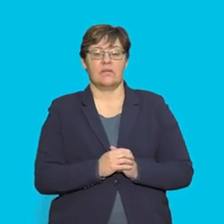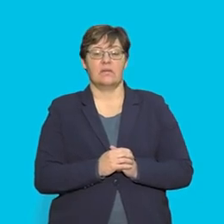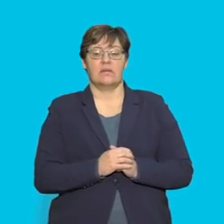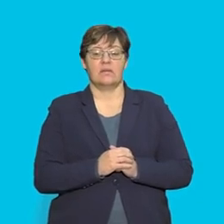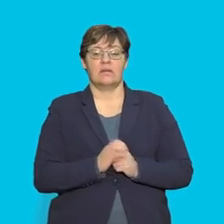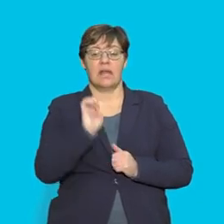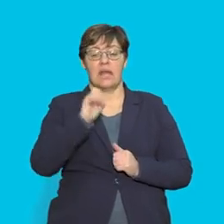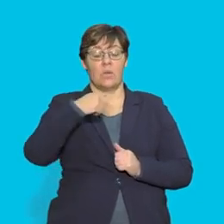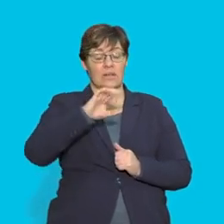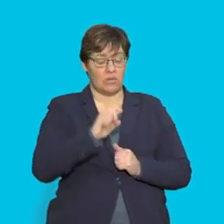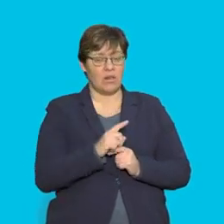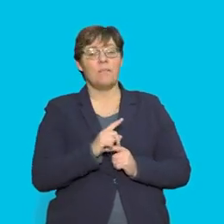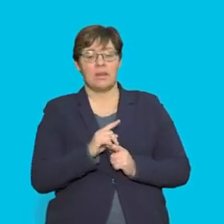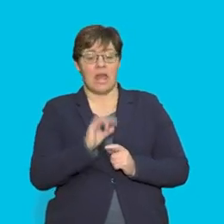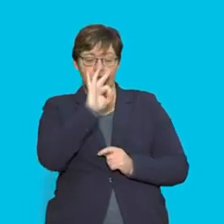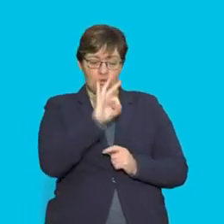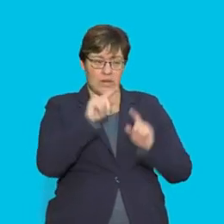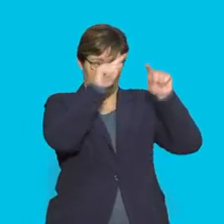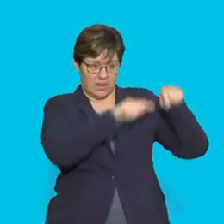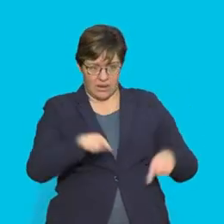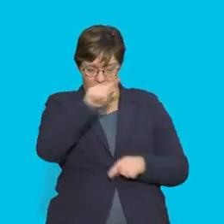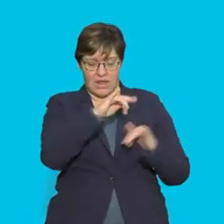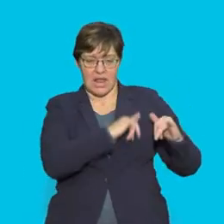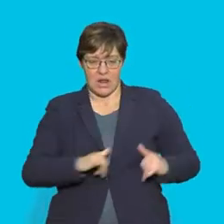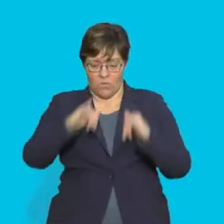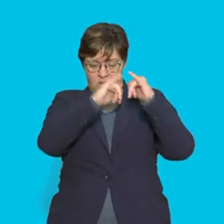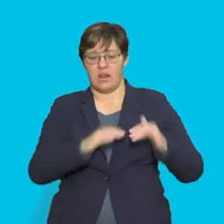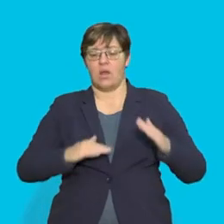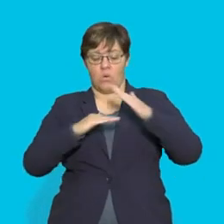an equilateral will be three sides equal,